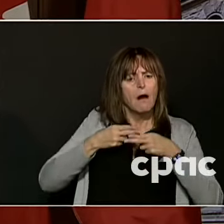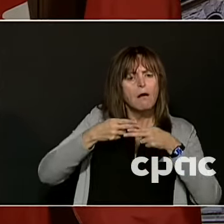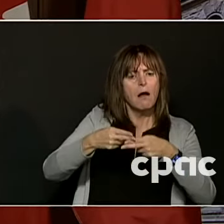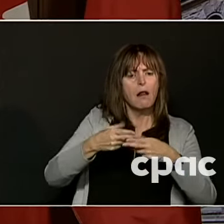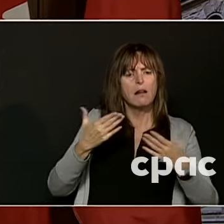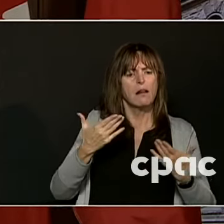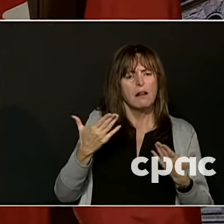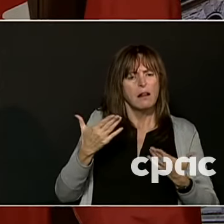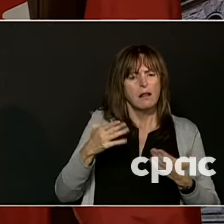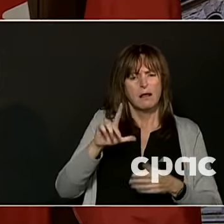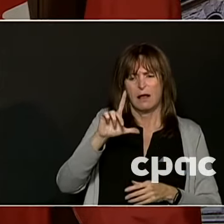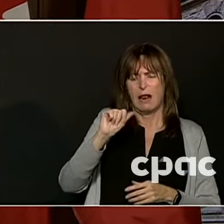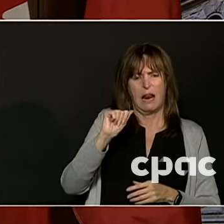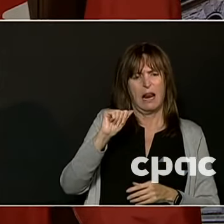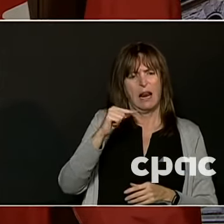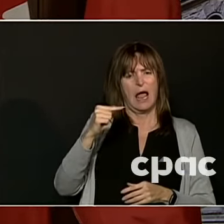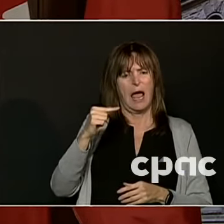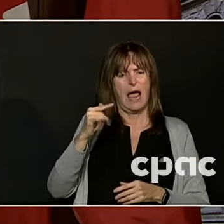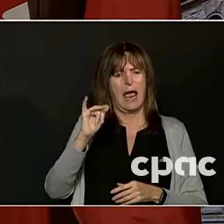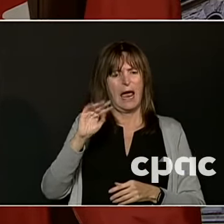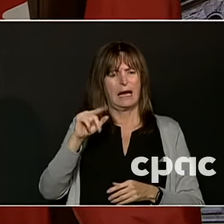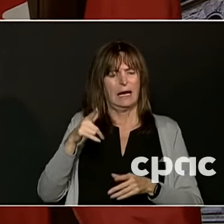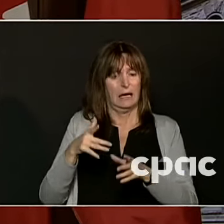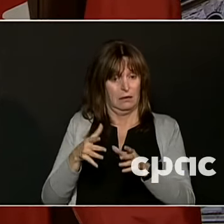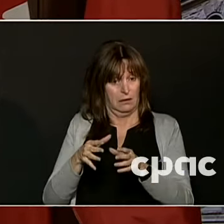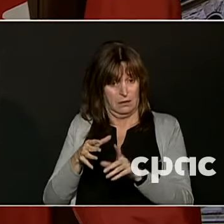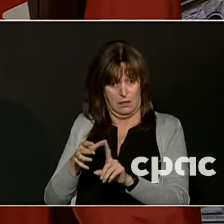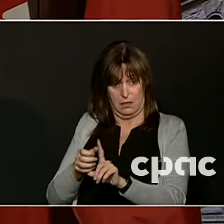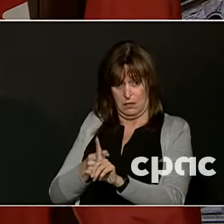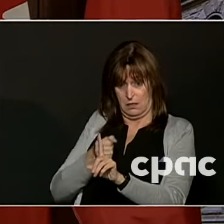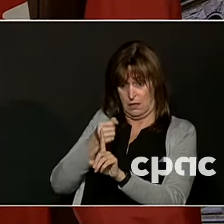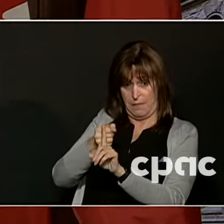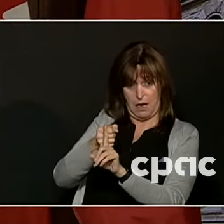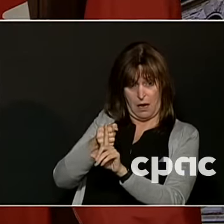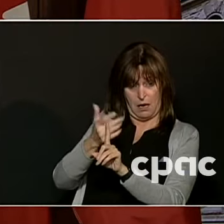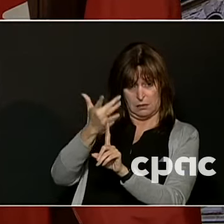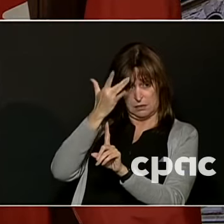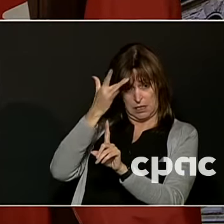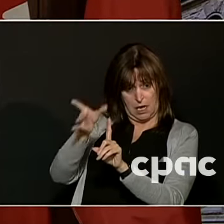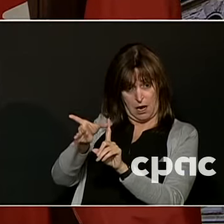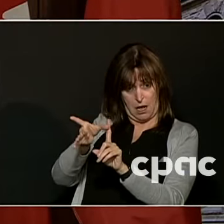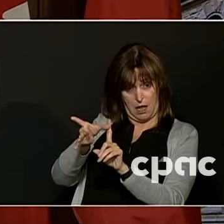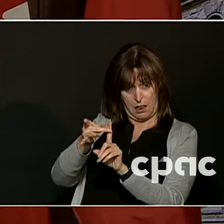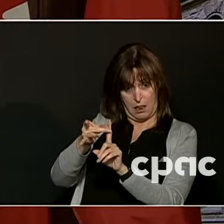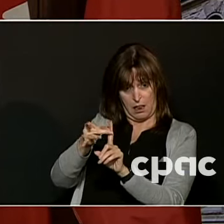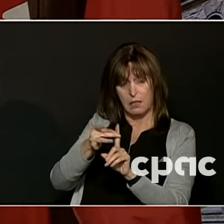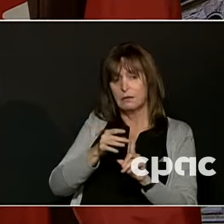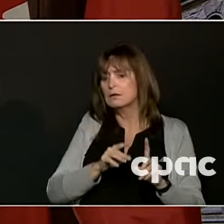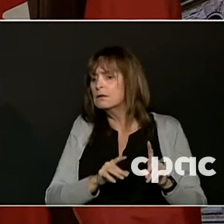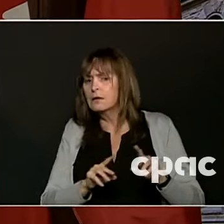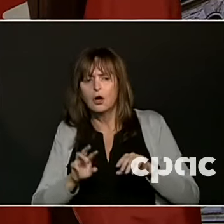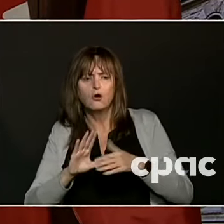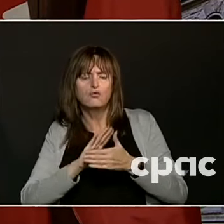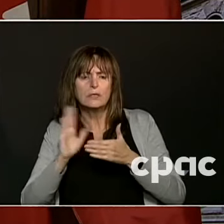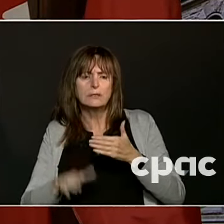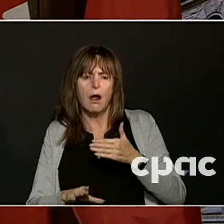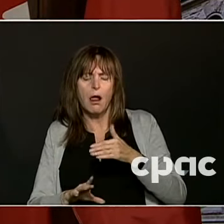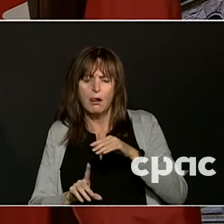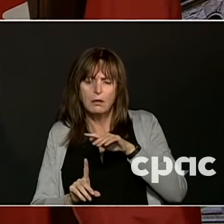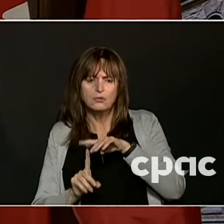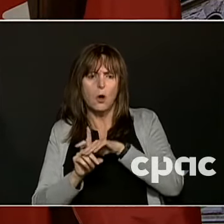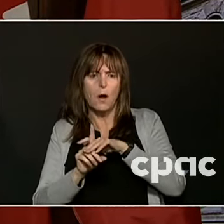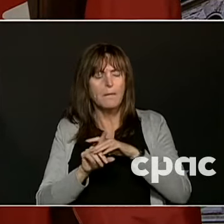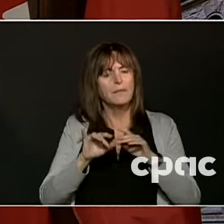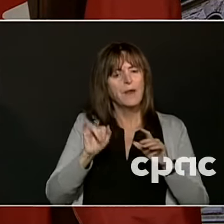between infection and any of these items to actually show up because of waiting for onset of symptoms to trigger testing,